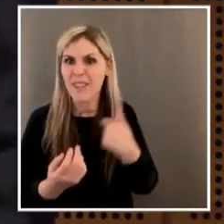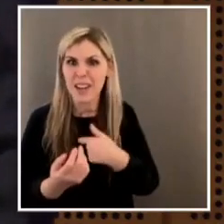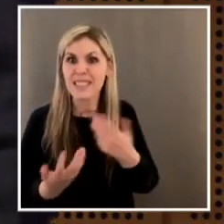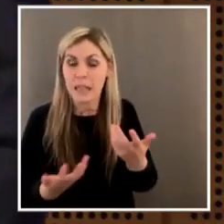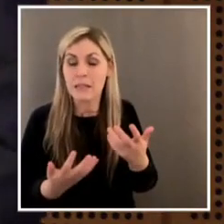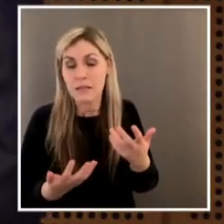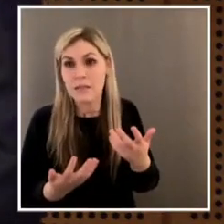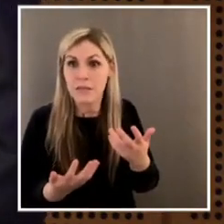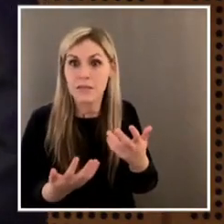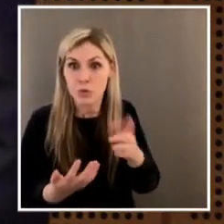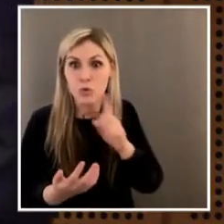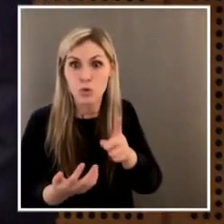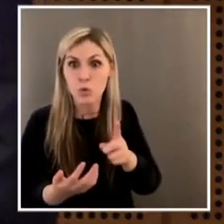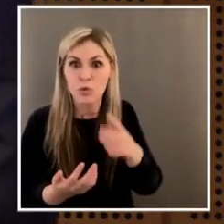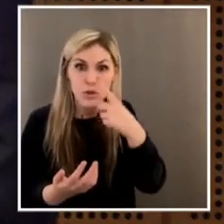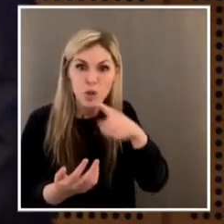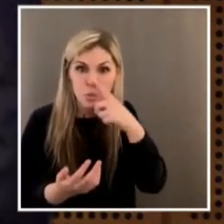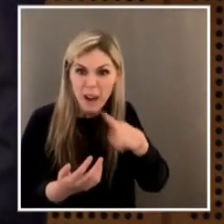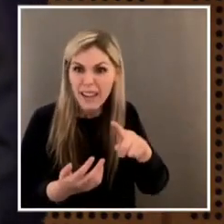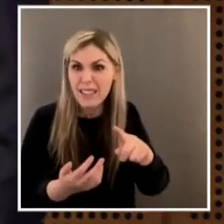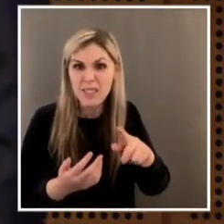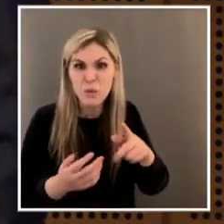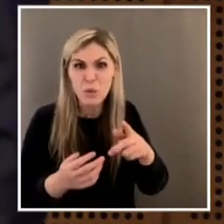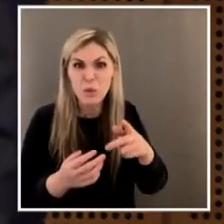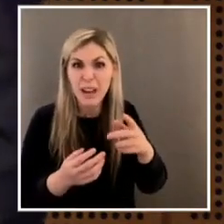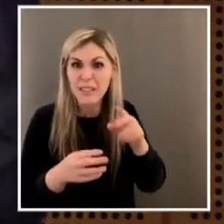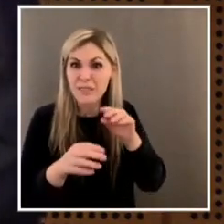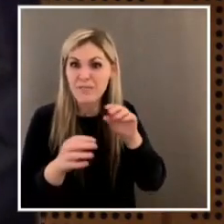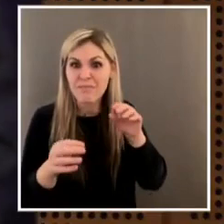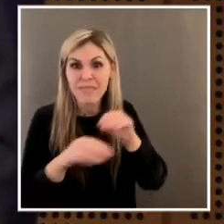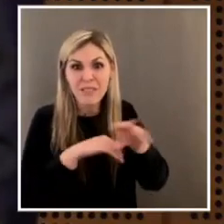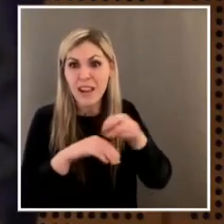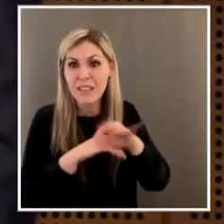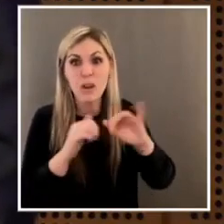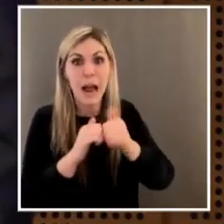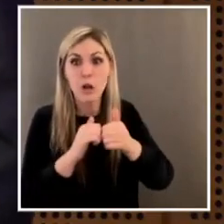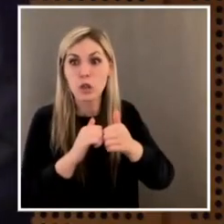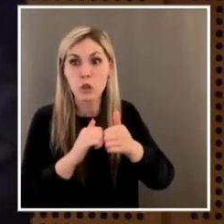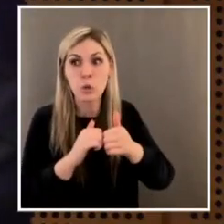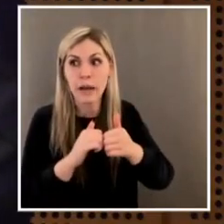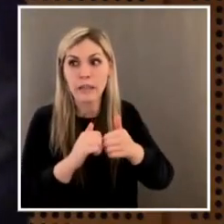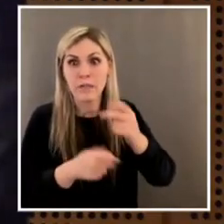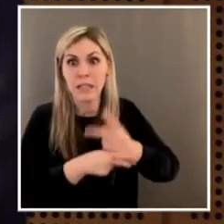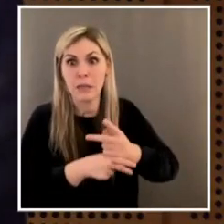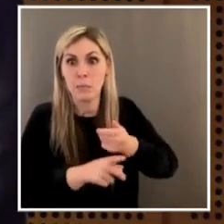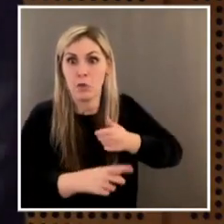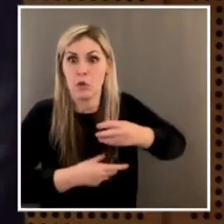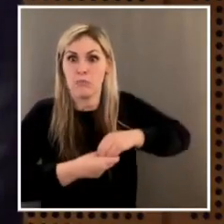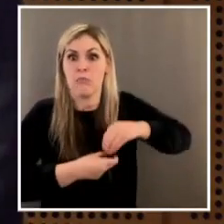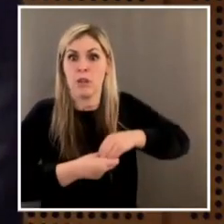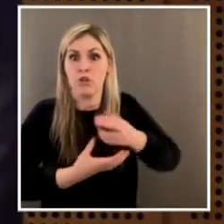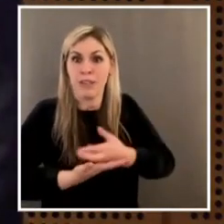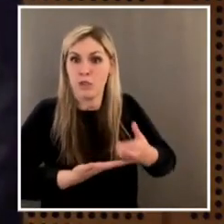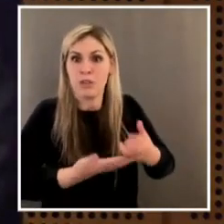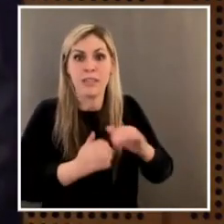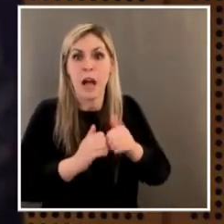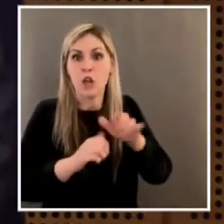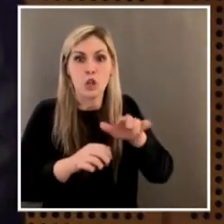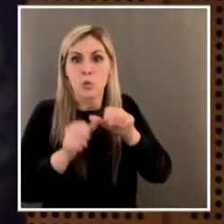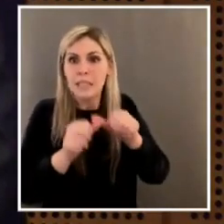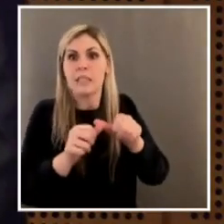some insight into how you resource yourself, how you tap into other kinds of energy to do the incredible work that